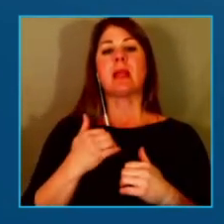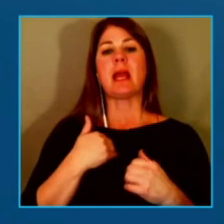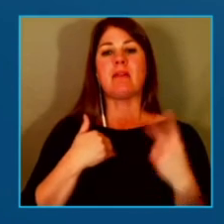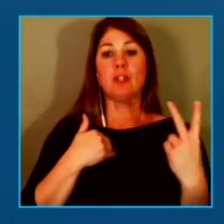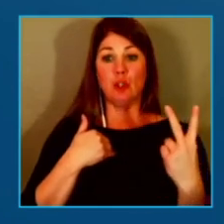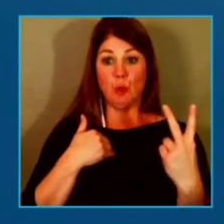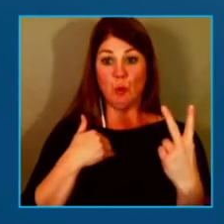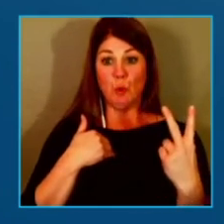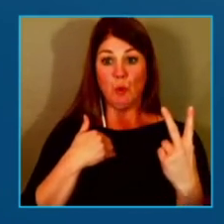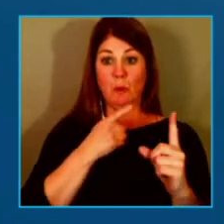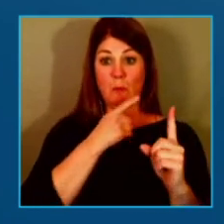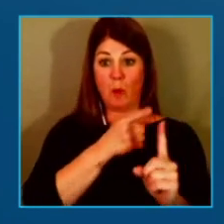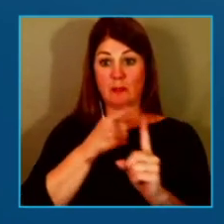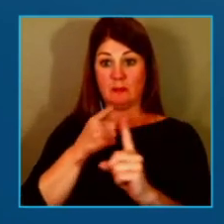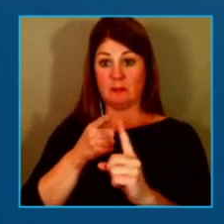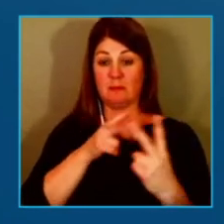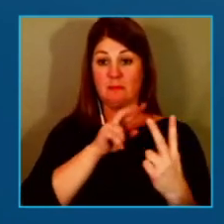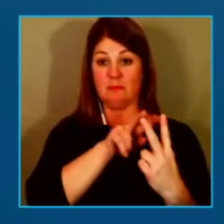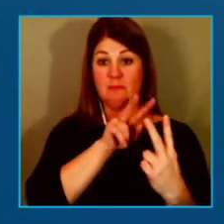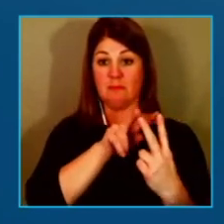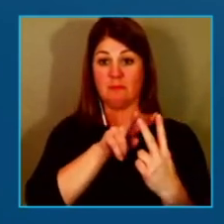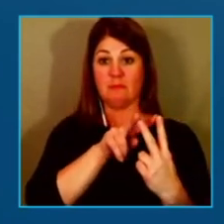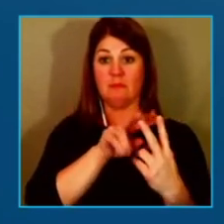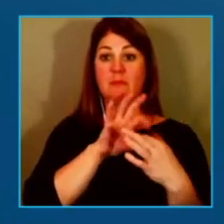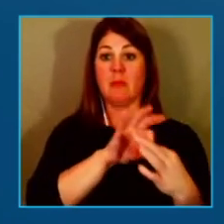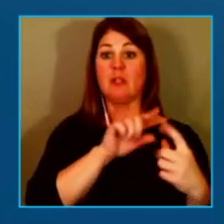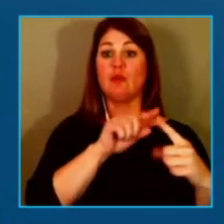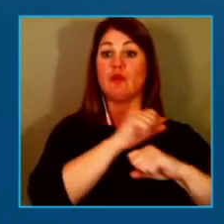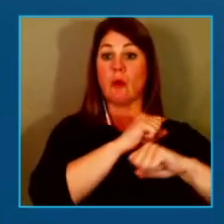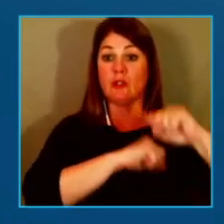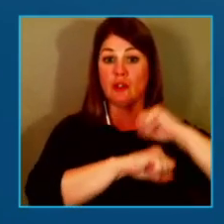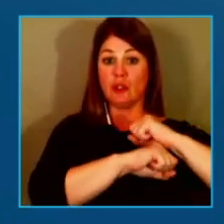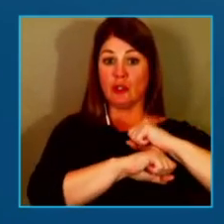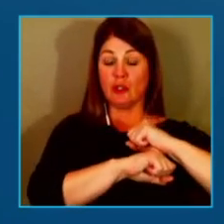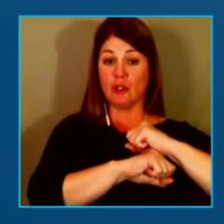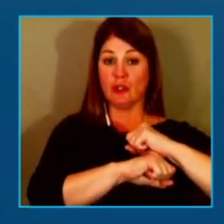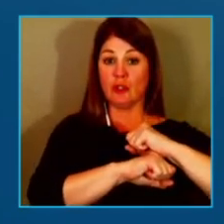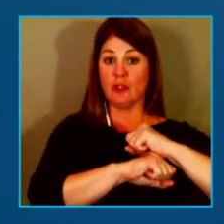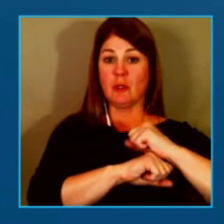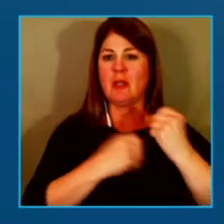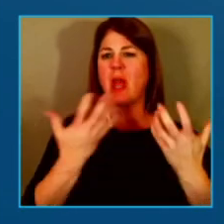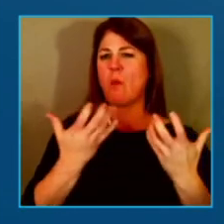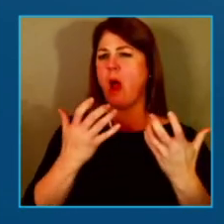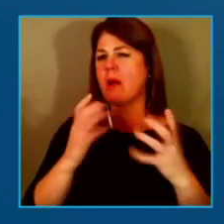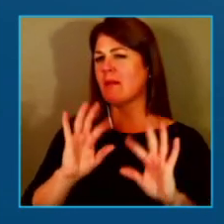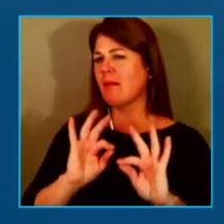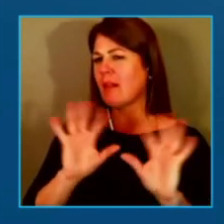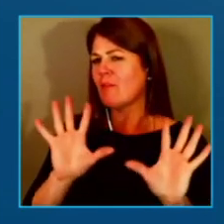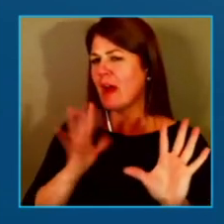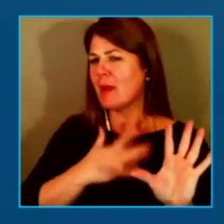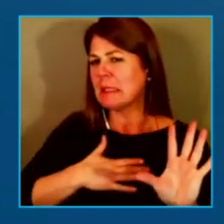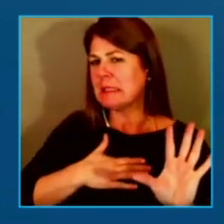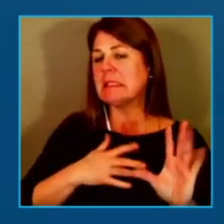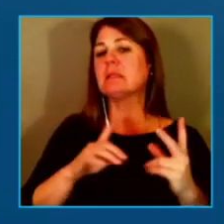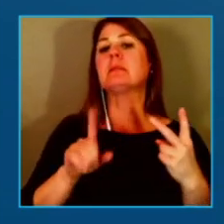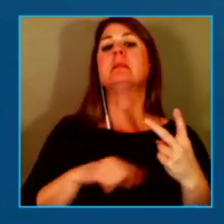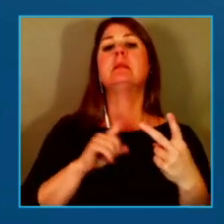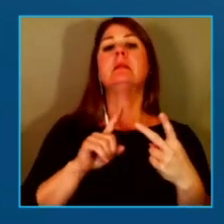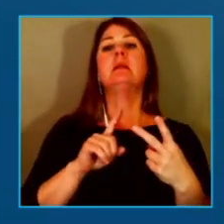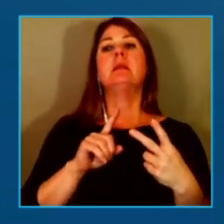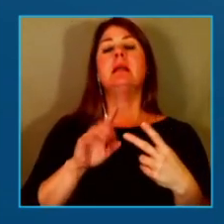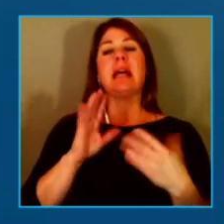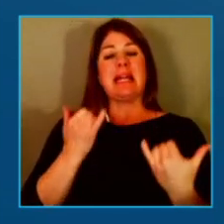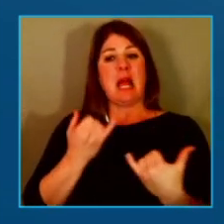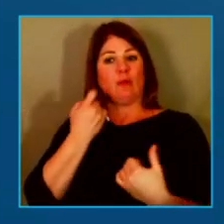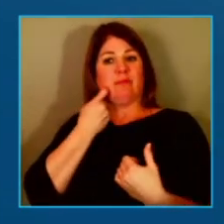2 points that are structural that I wanted to raise for clarification. And John just went